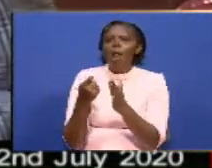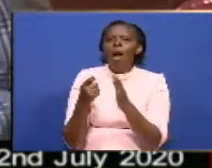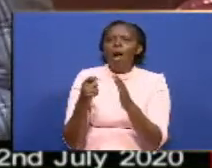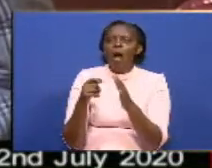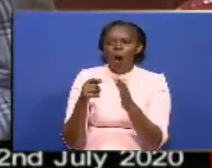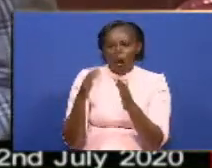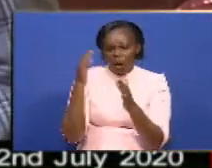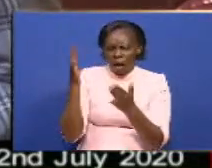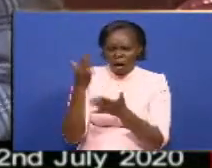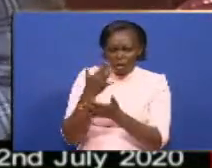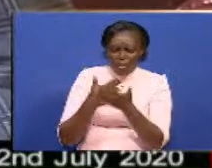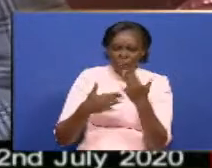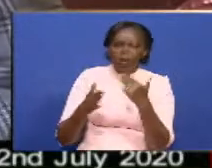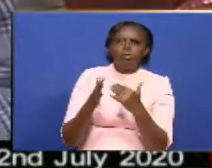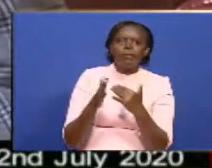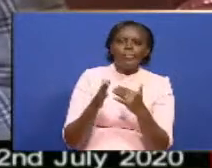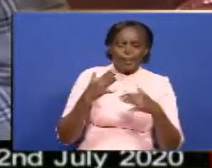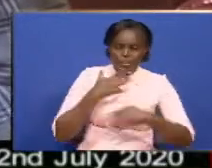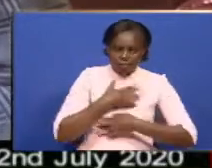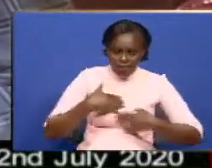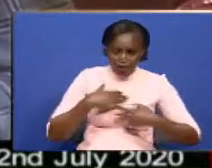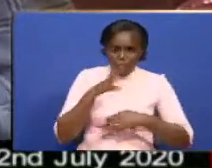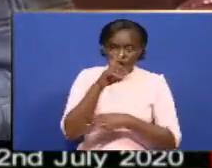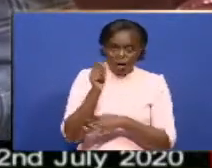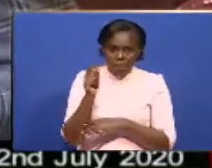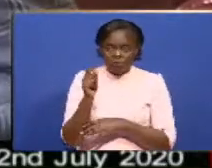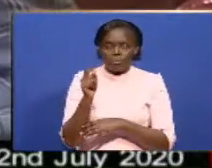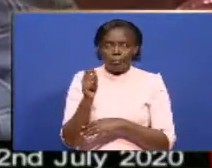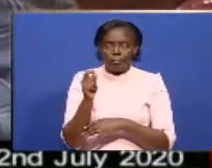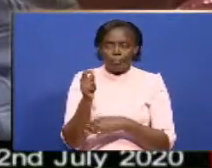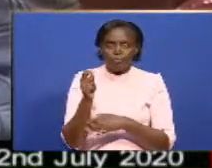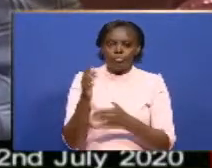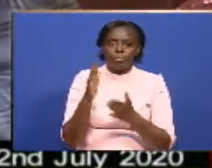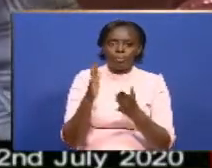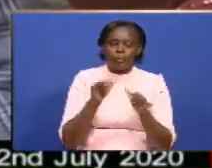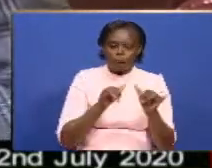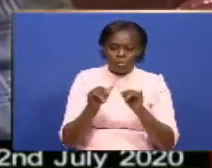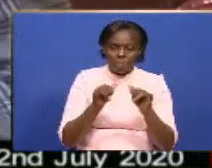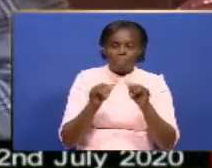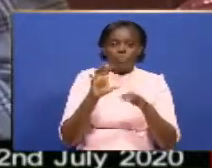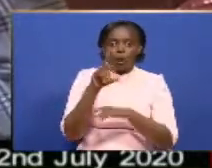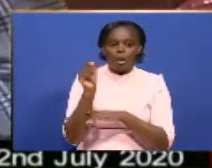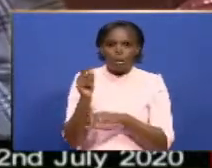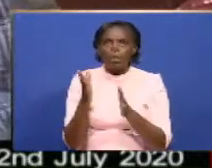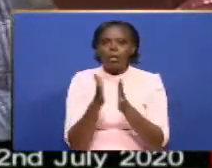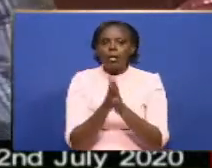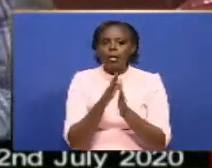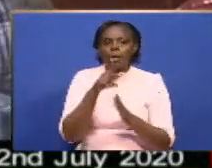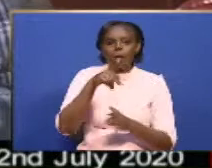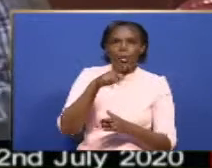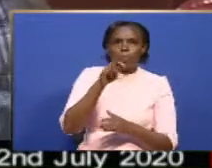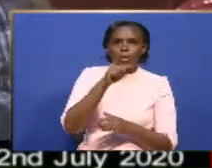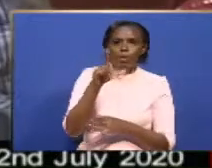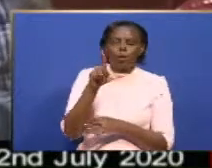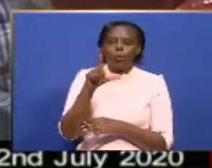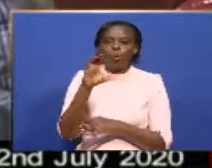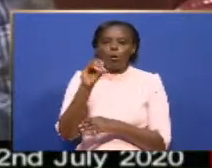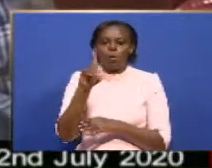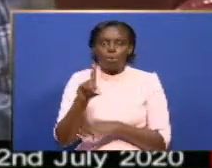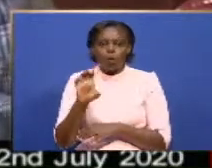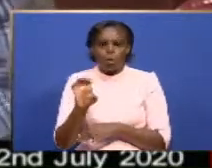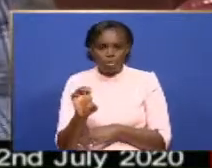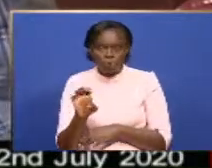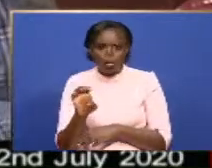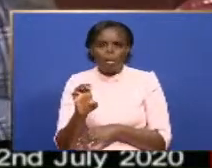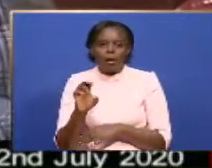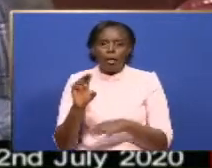to reconcile the Refugee Act, also with the Immigration Act, also with the Penal Code, and also with the international